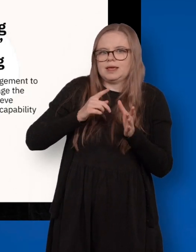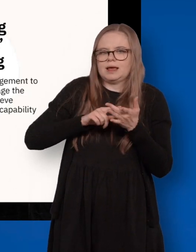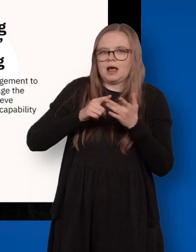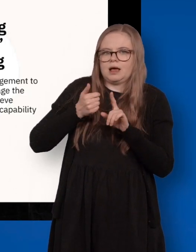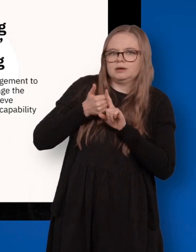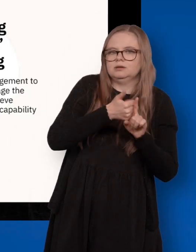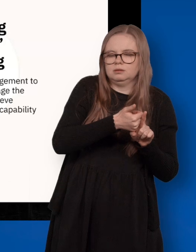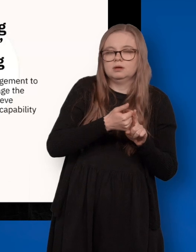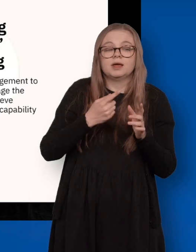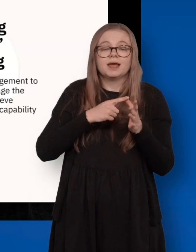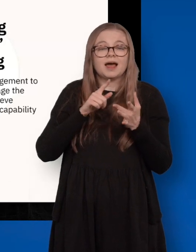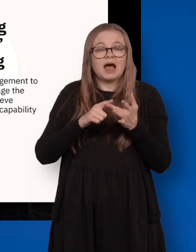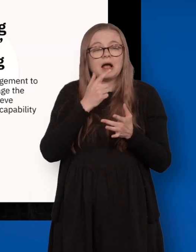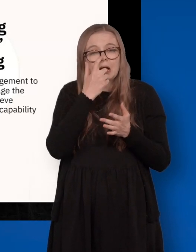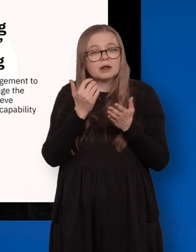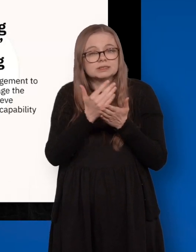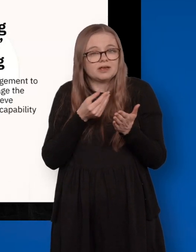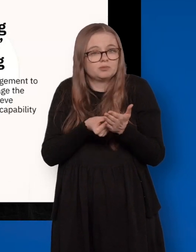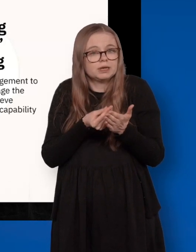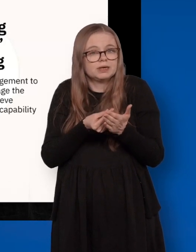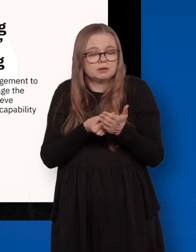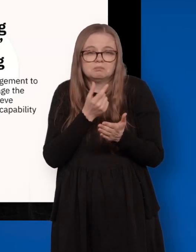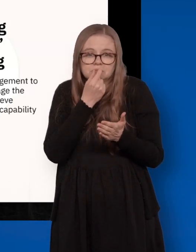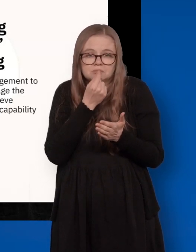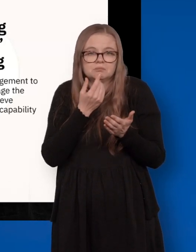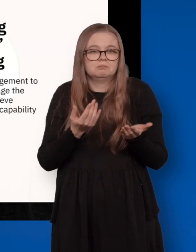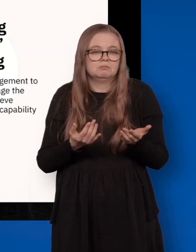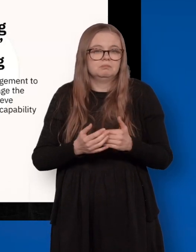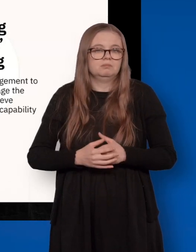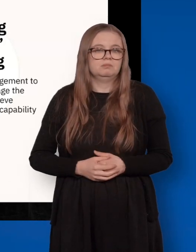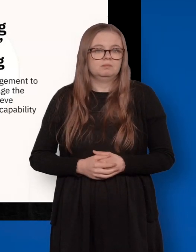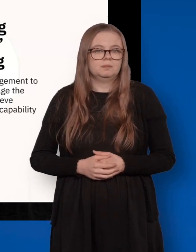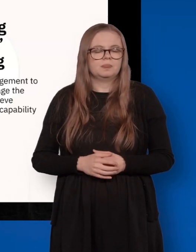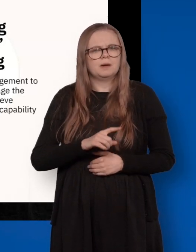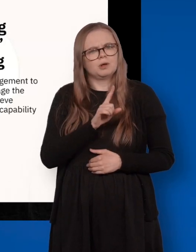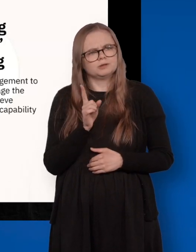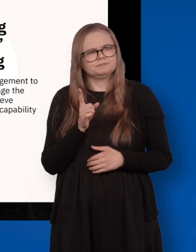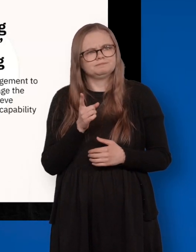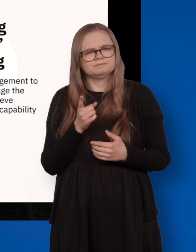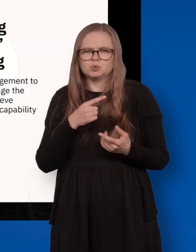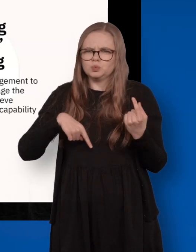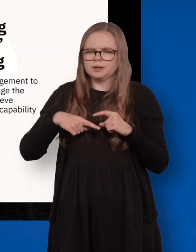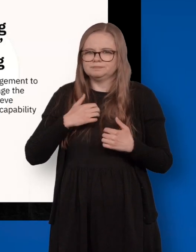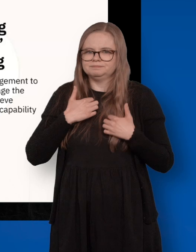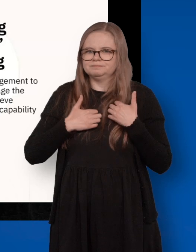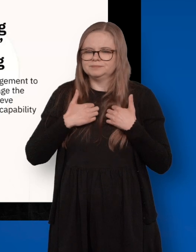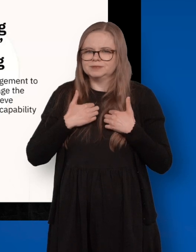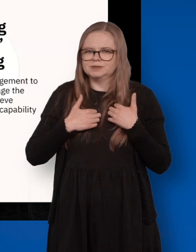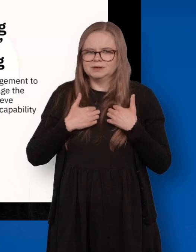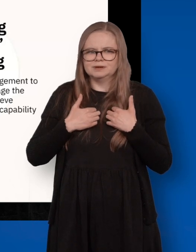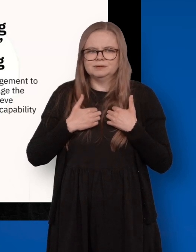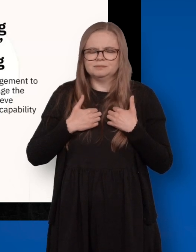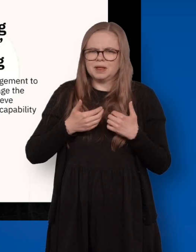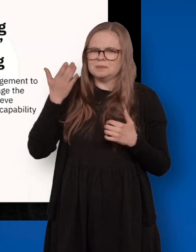to some extent, AI can be used as a cost-cutting tool, but we're a bit more interested in using AI to do things that